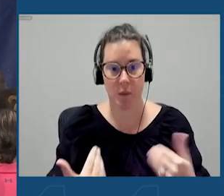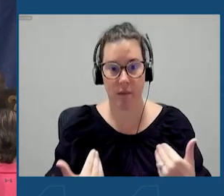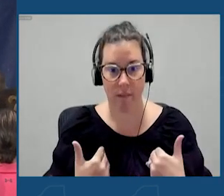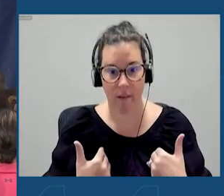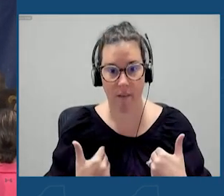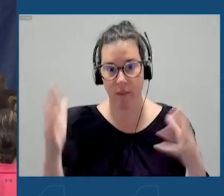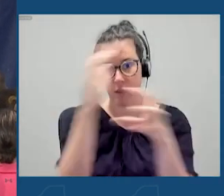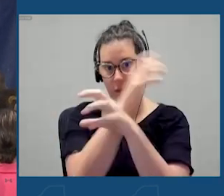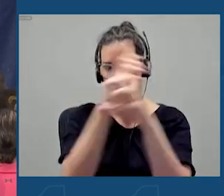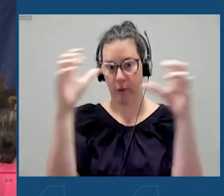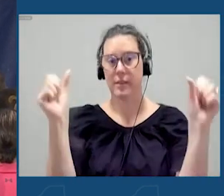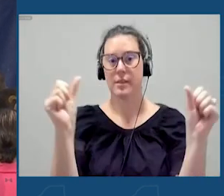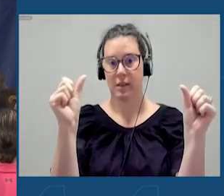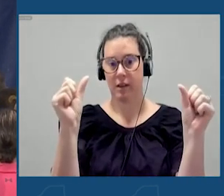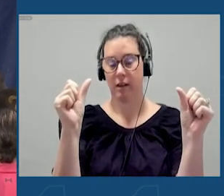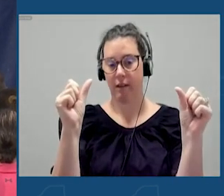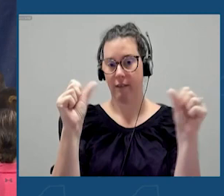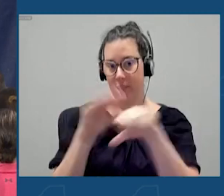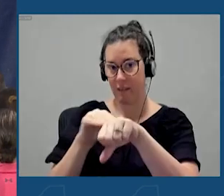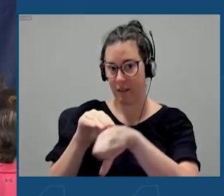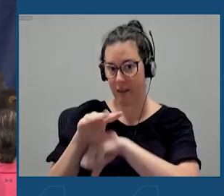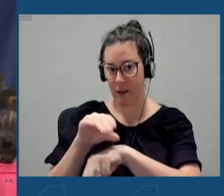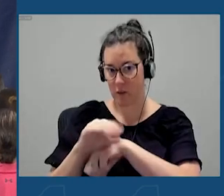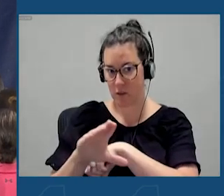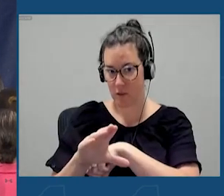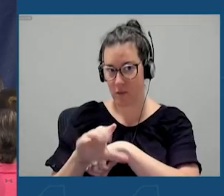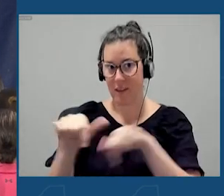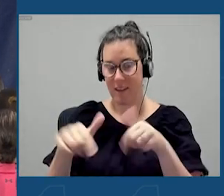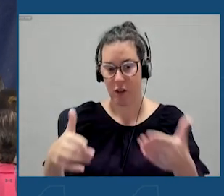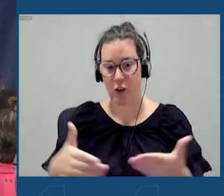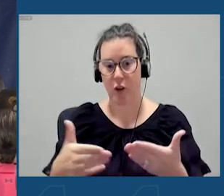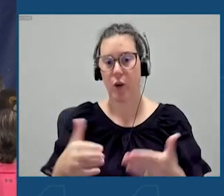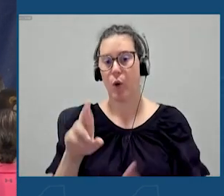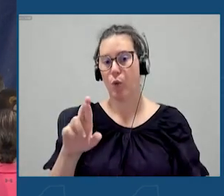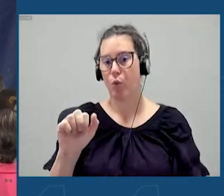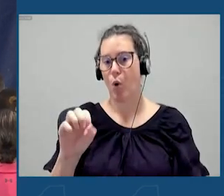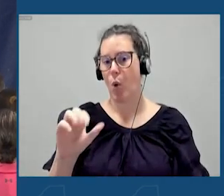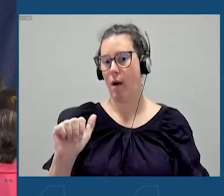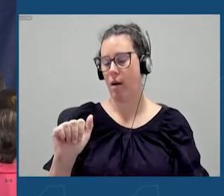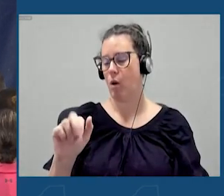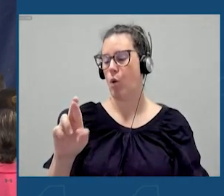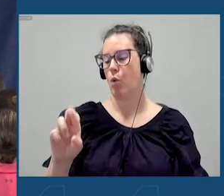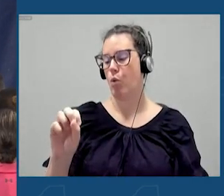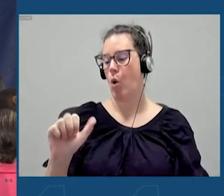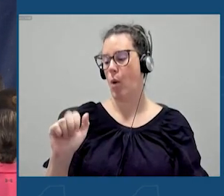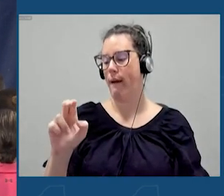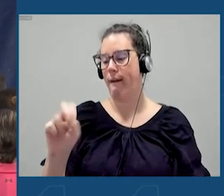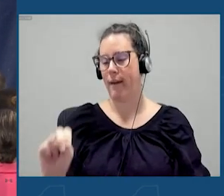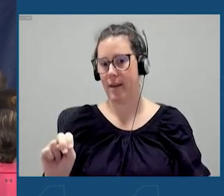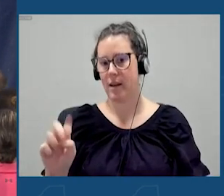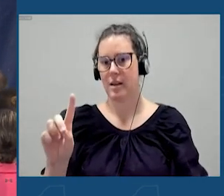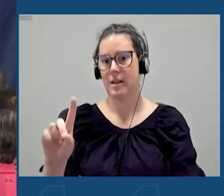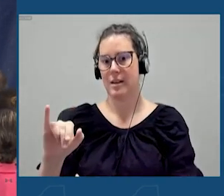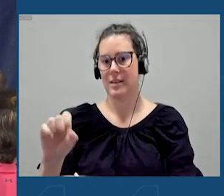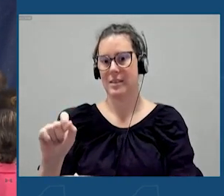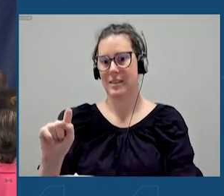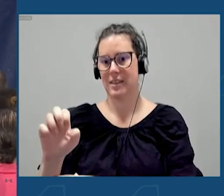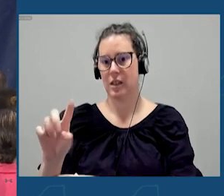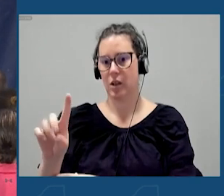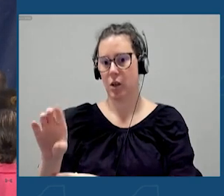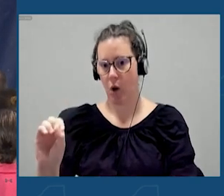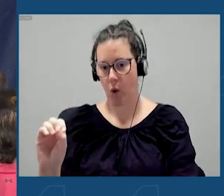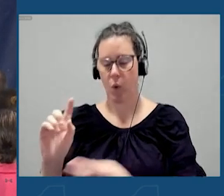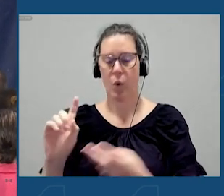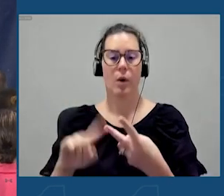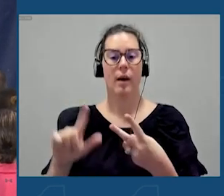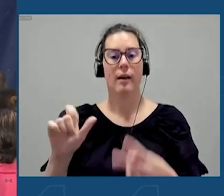president of the council of here at SUNY Poly, Roanne Destito. Roanne, thank you for all you've done here. We also have our Larry Gilroy, our